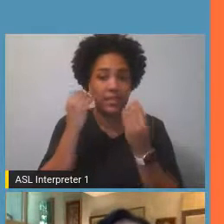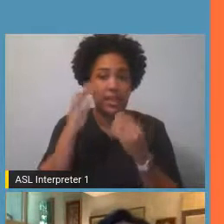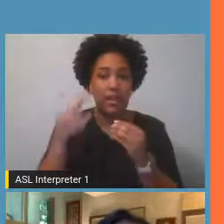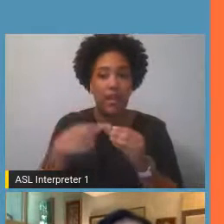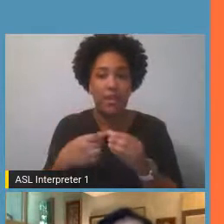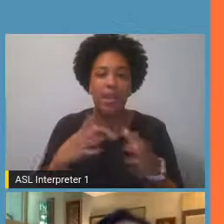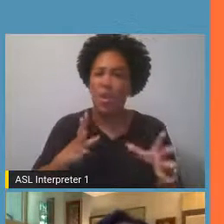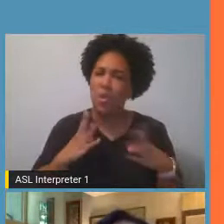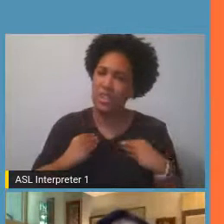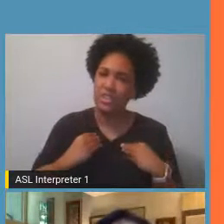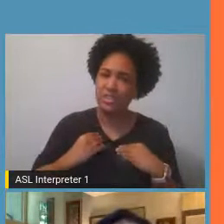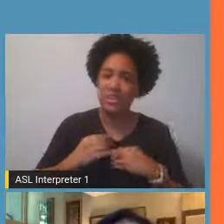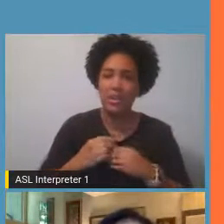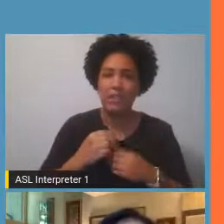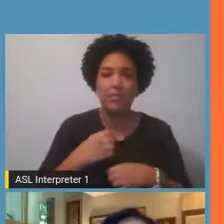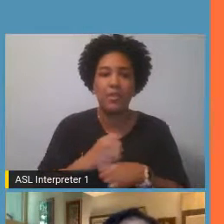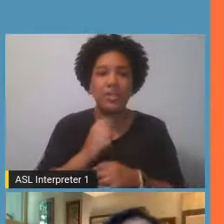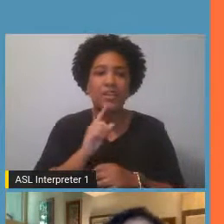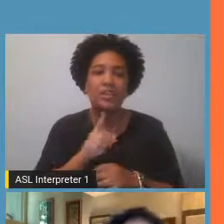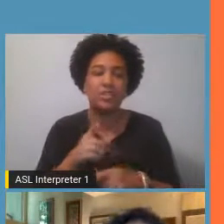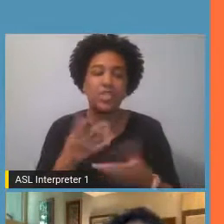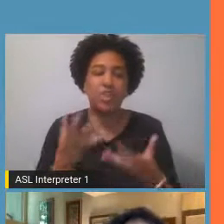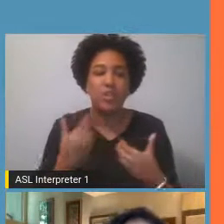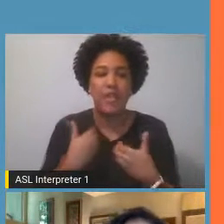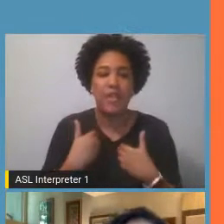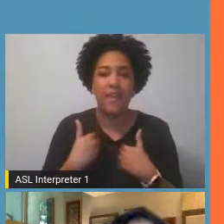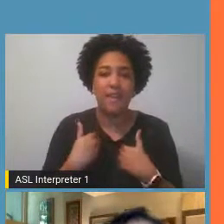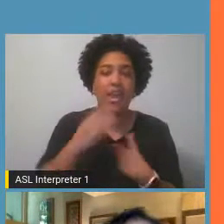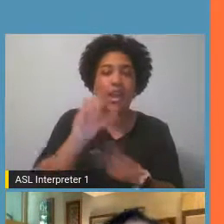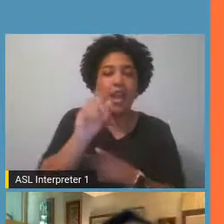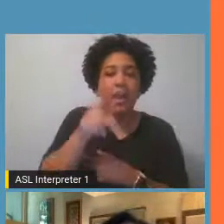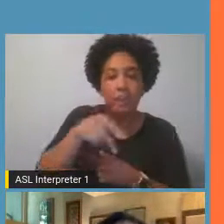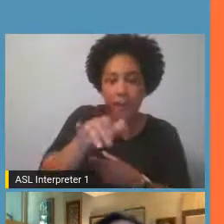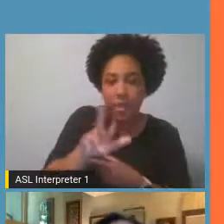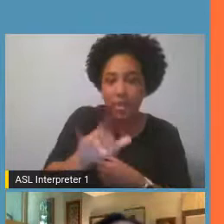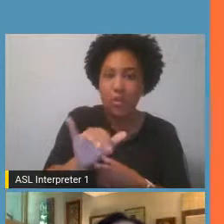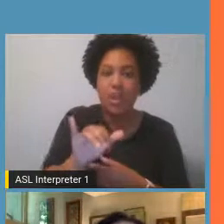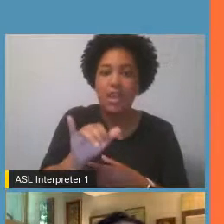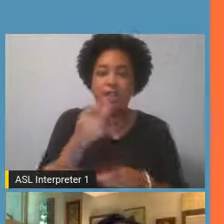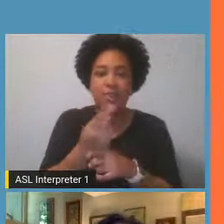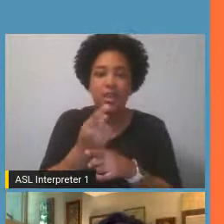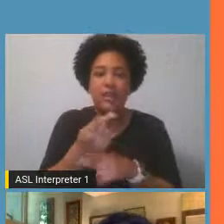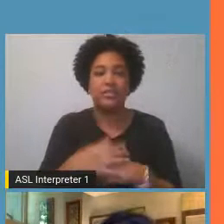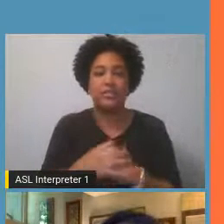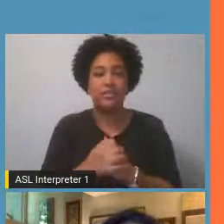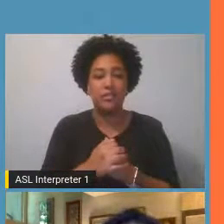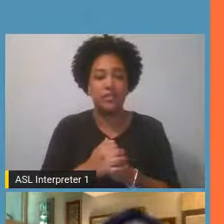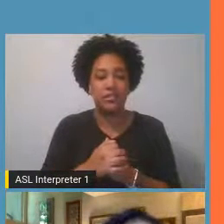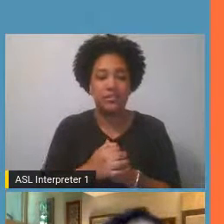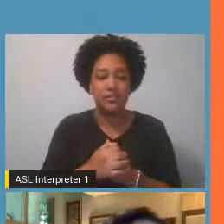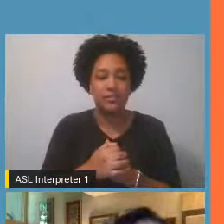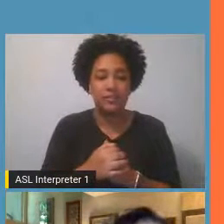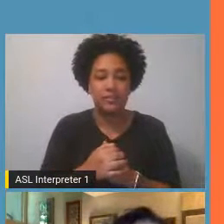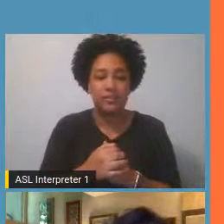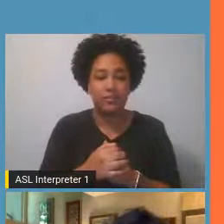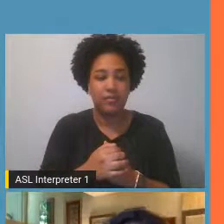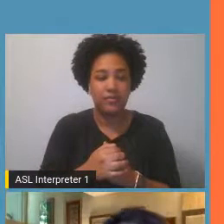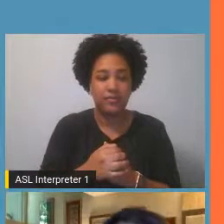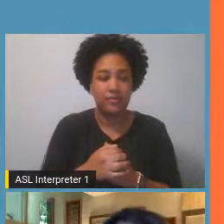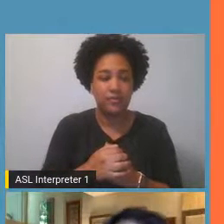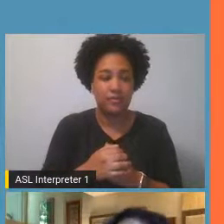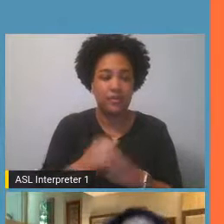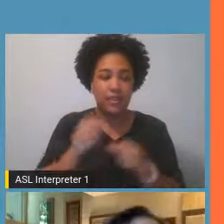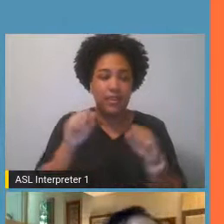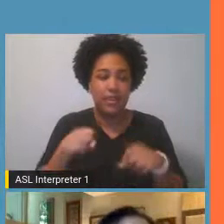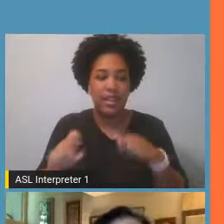making sure that you have proper provenance. You can determine which items can be safely scanned or exposed to light if need